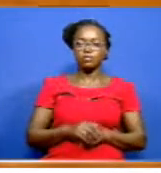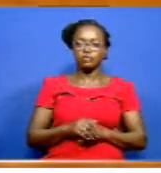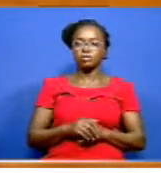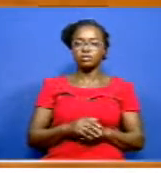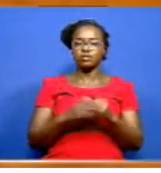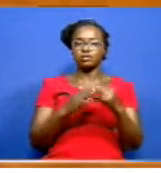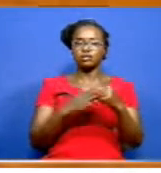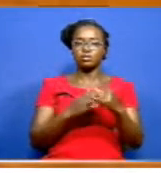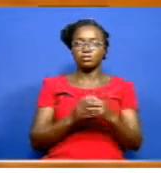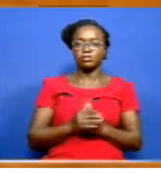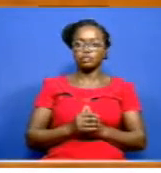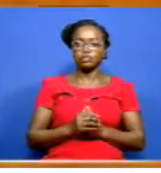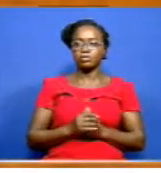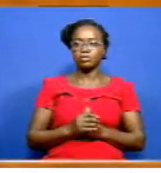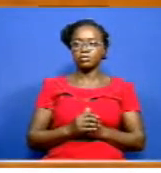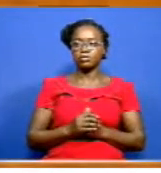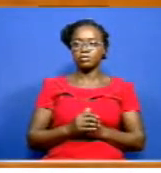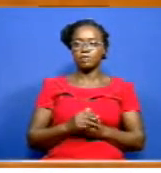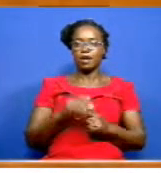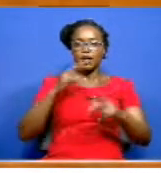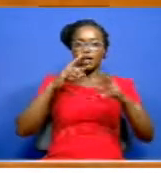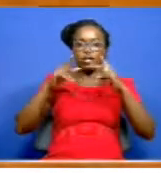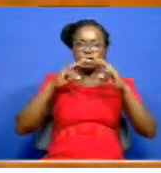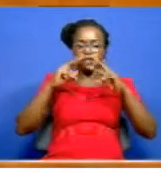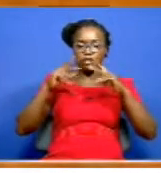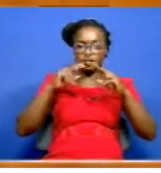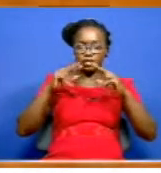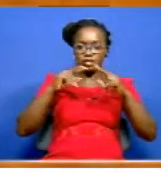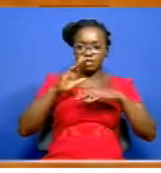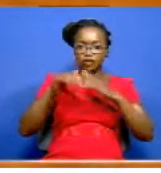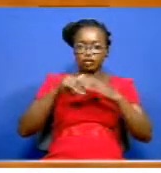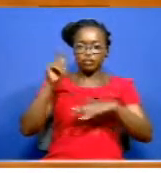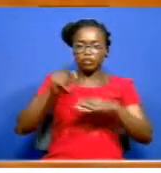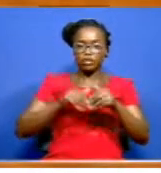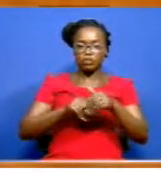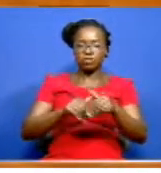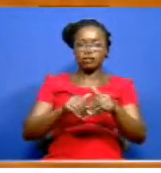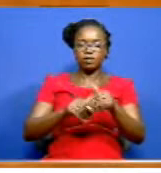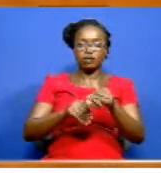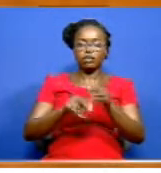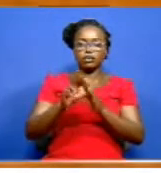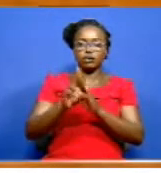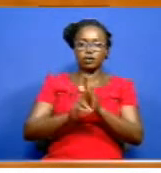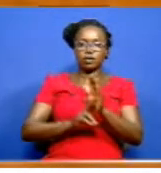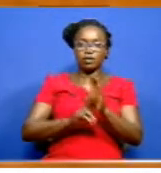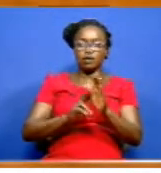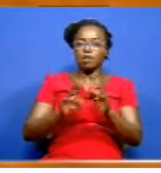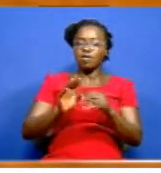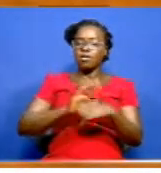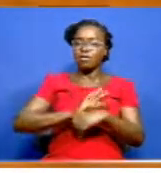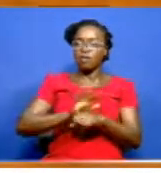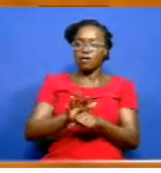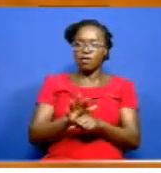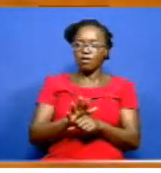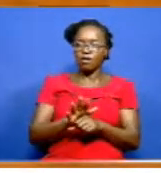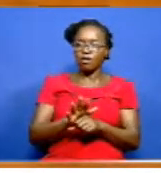9. All restaurants and eateries must adhere to the prescribed COVID-19 regulations,